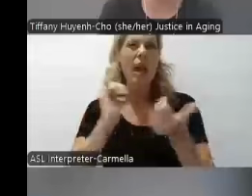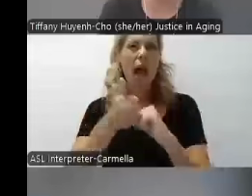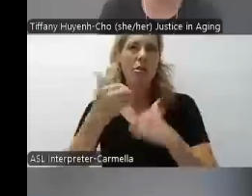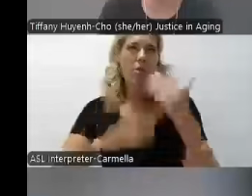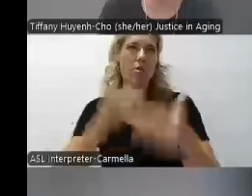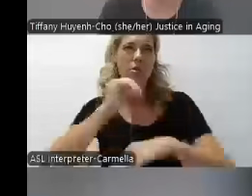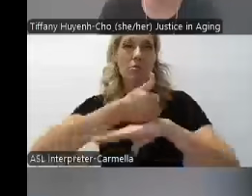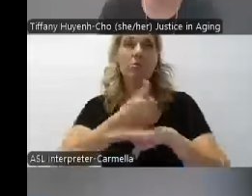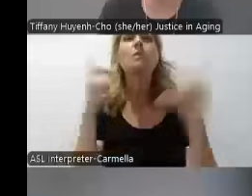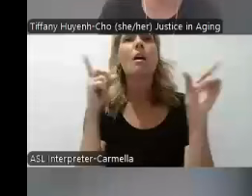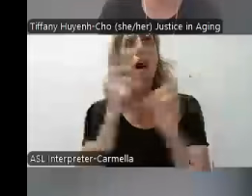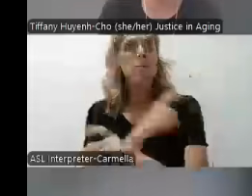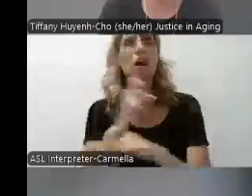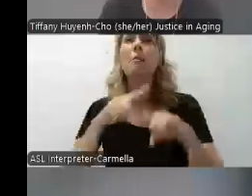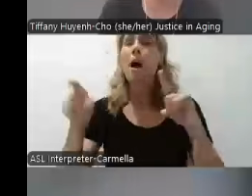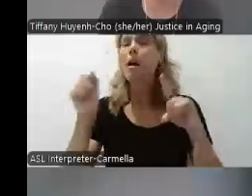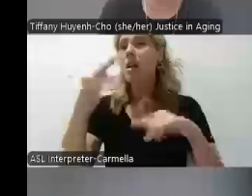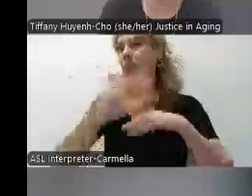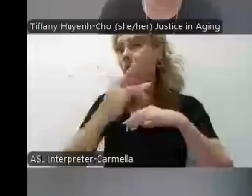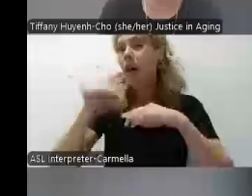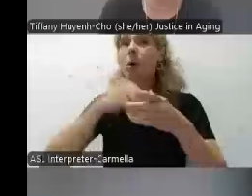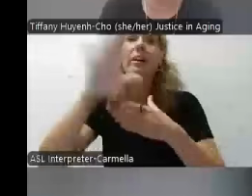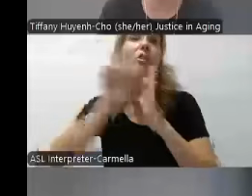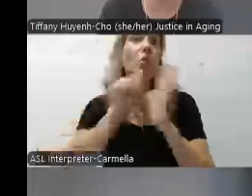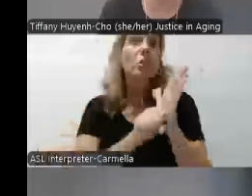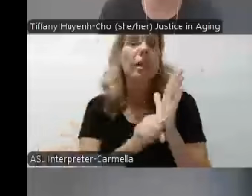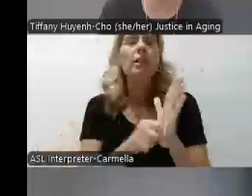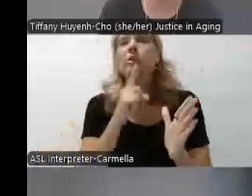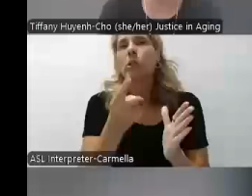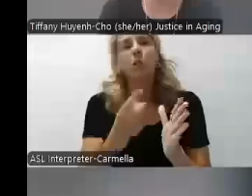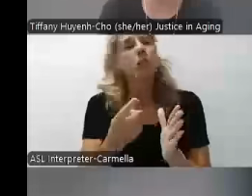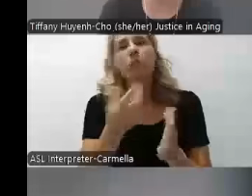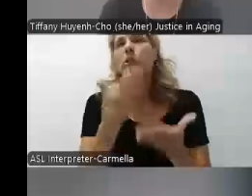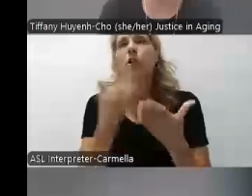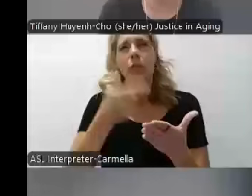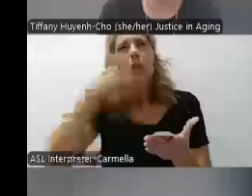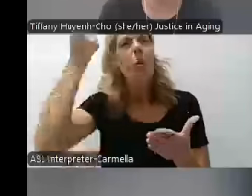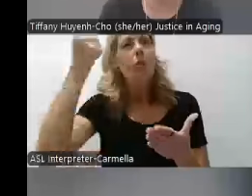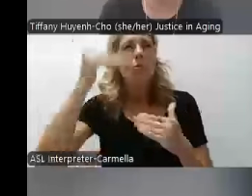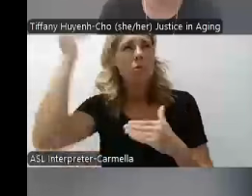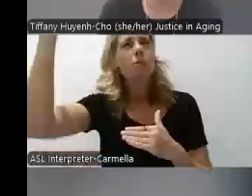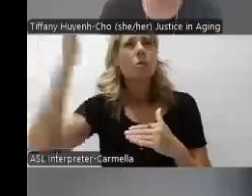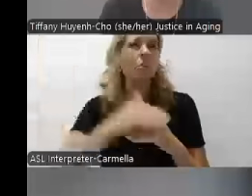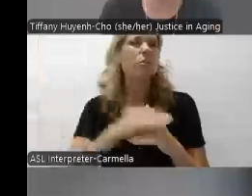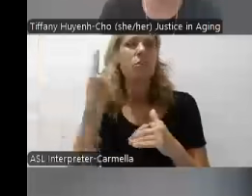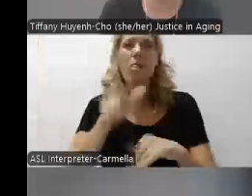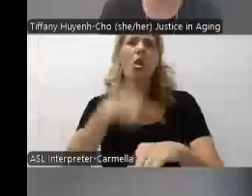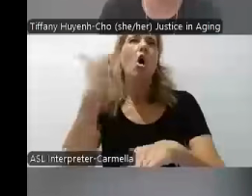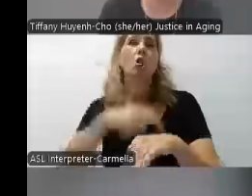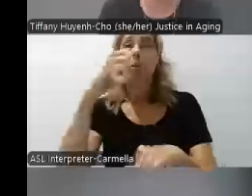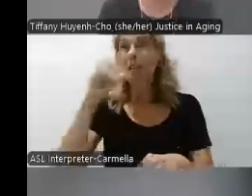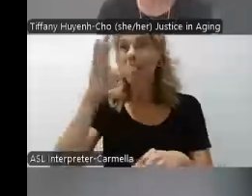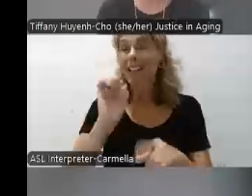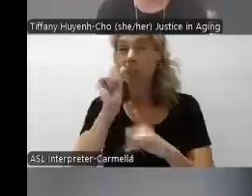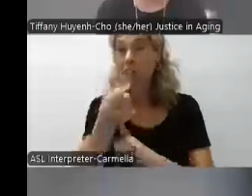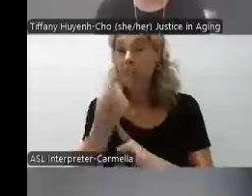though it's complicated, if it's available in your state, it is really useful for older adults, definitely in long-term care settings